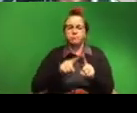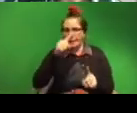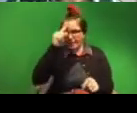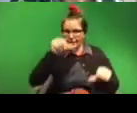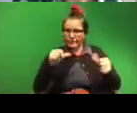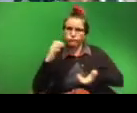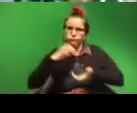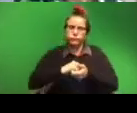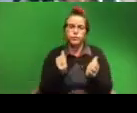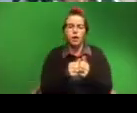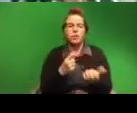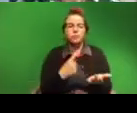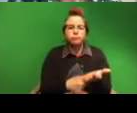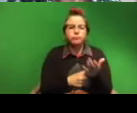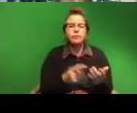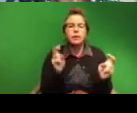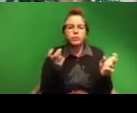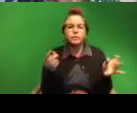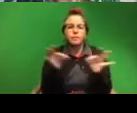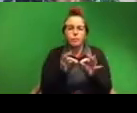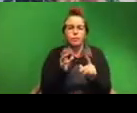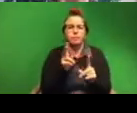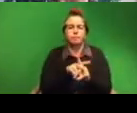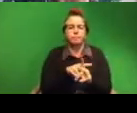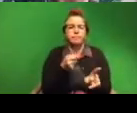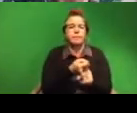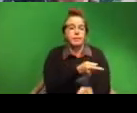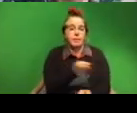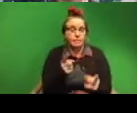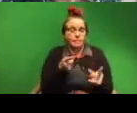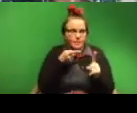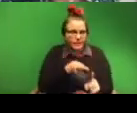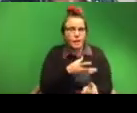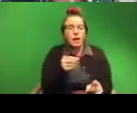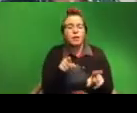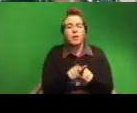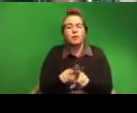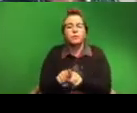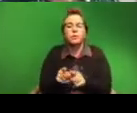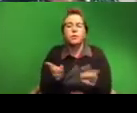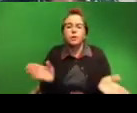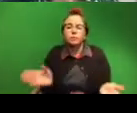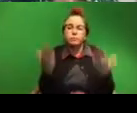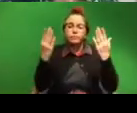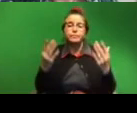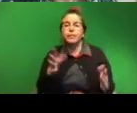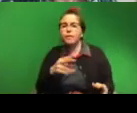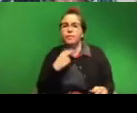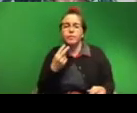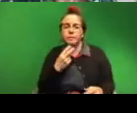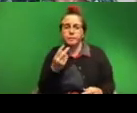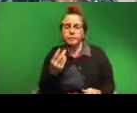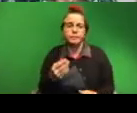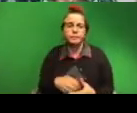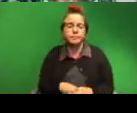together to talk about issues that are important to them and affect them specifically, and also to elevate voices among their group. You can